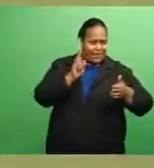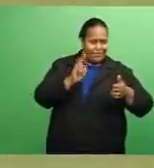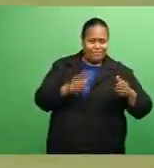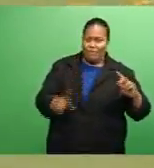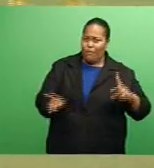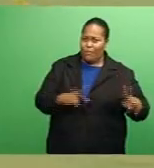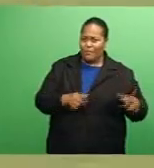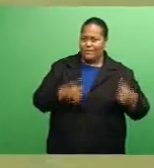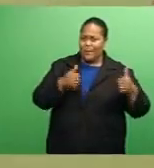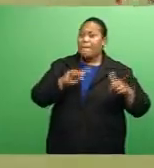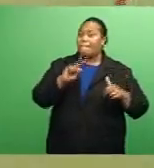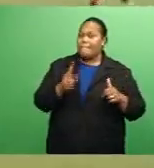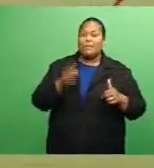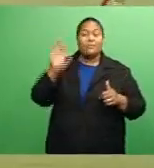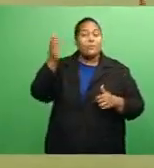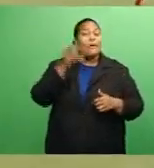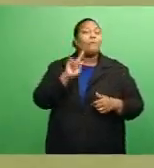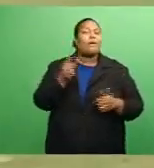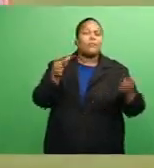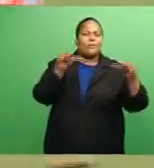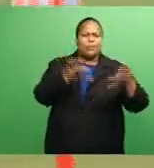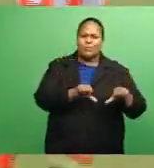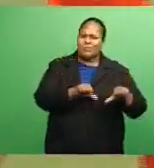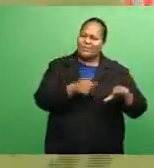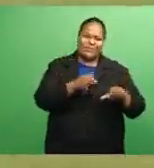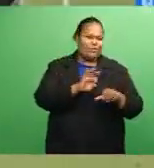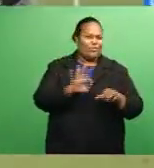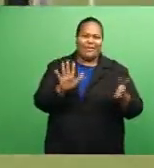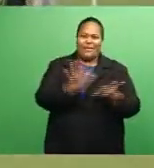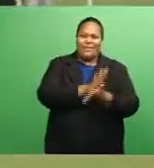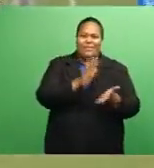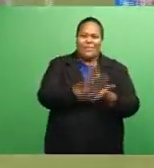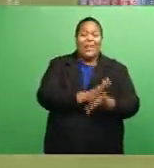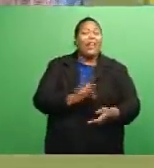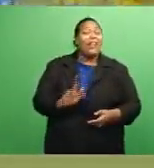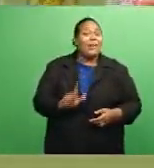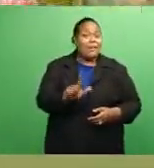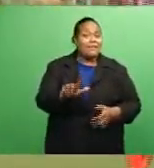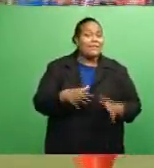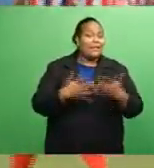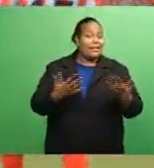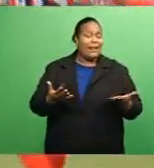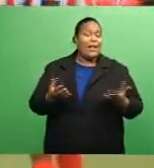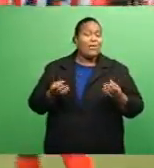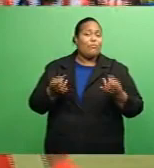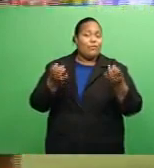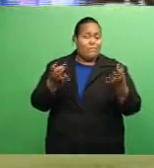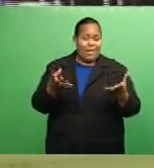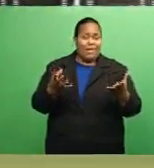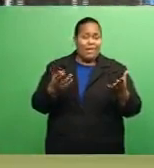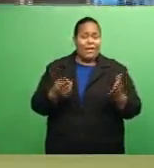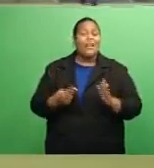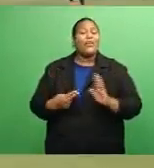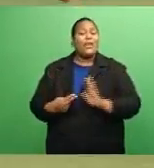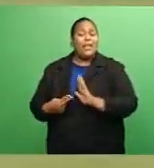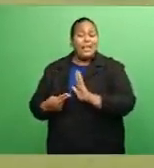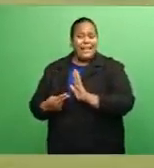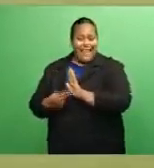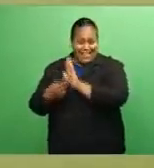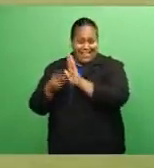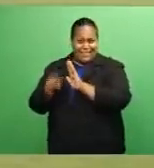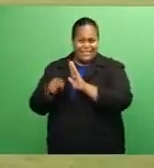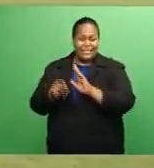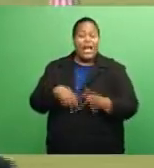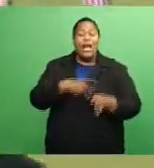the end result is that we've lost the game, and that's disappointing. Lambasa will now prepare to take on Nandi, while Nandronga will face Rewa